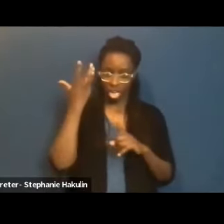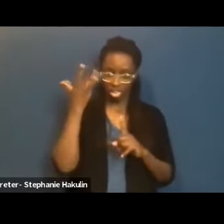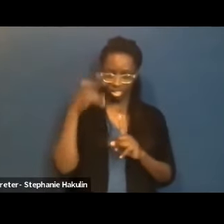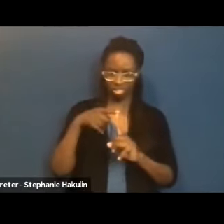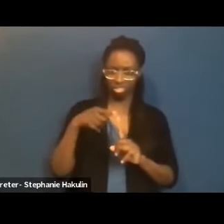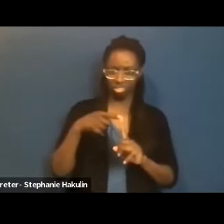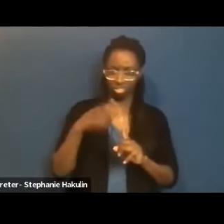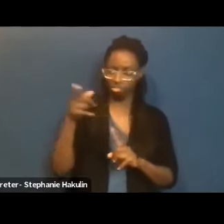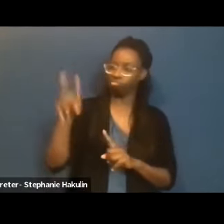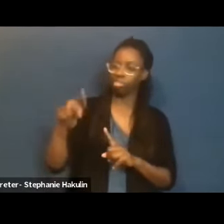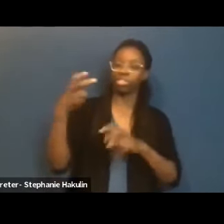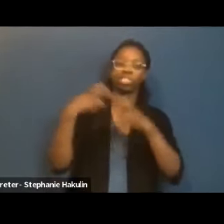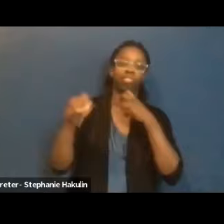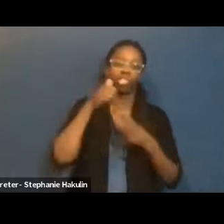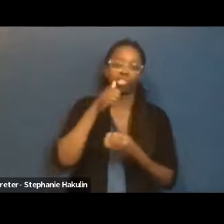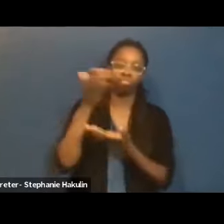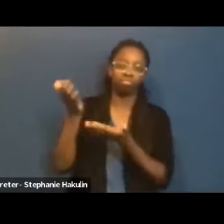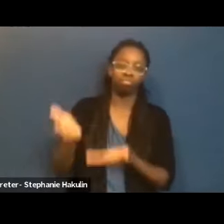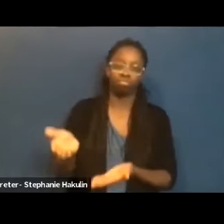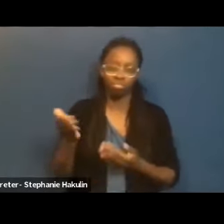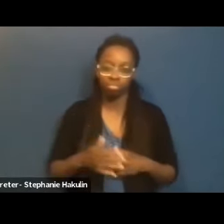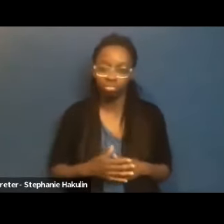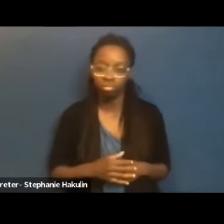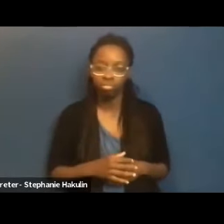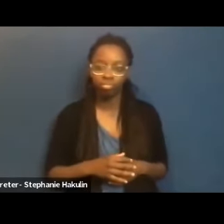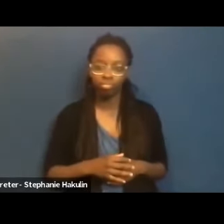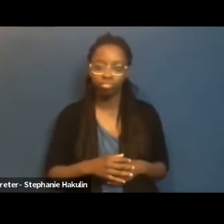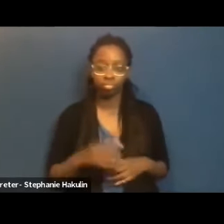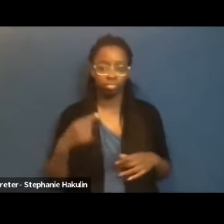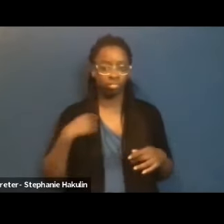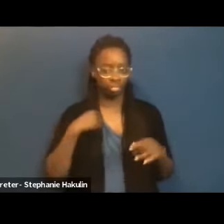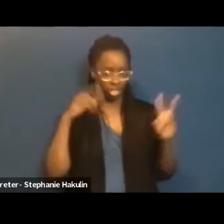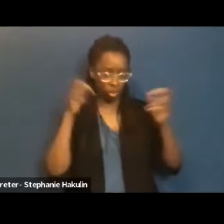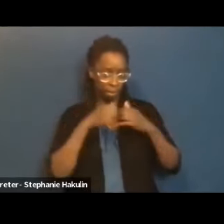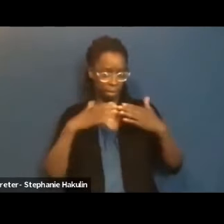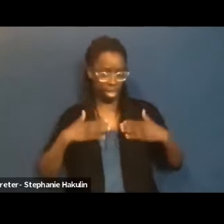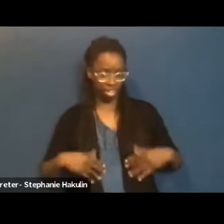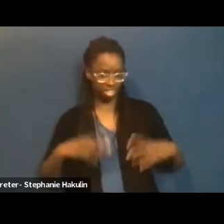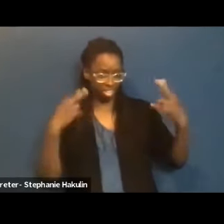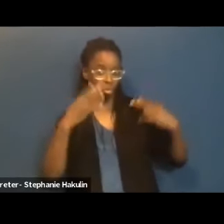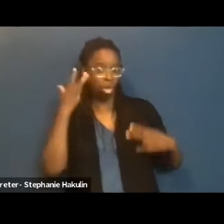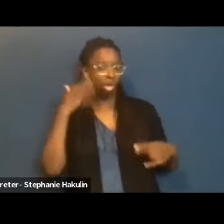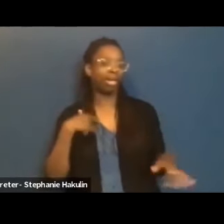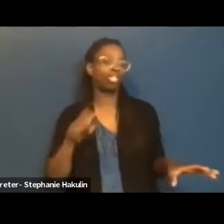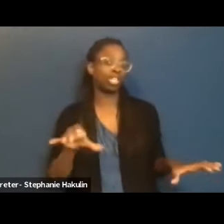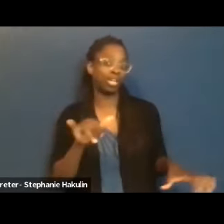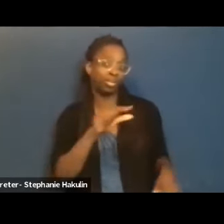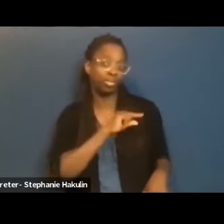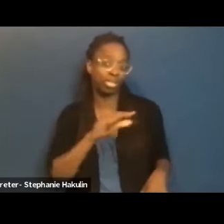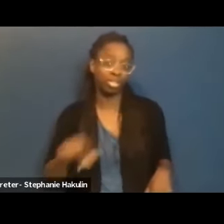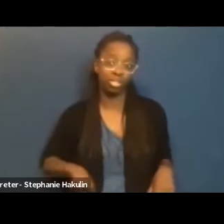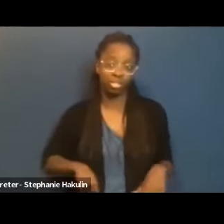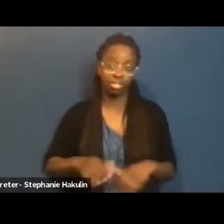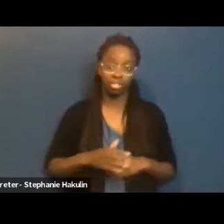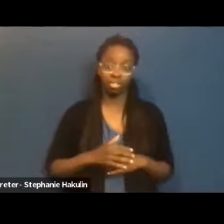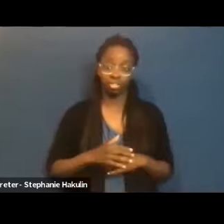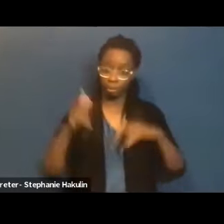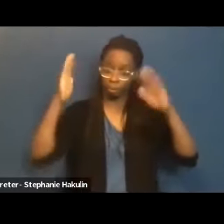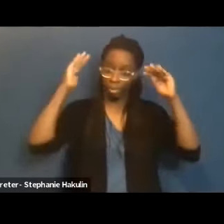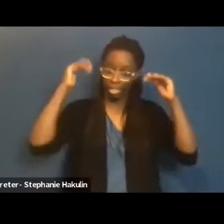you to have issues with your body, shawty, you a queen. I know nobody expects you to have